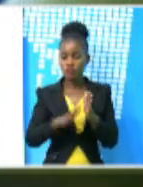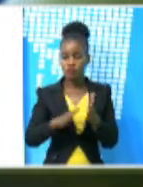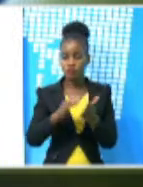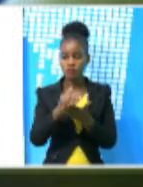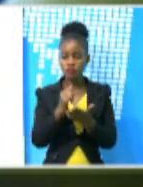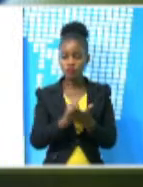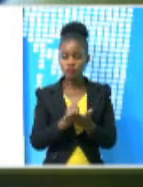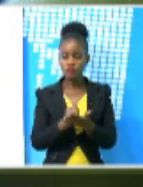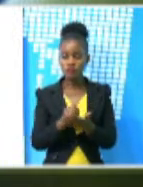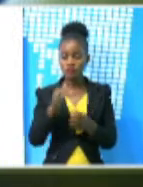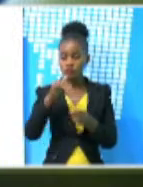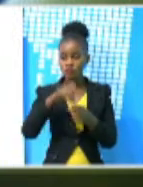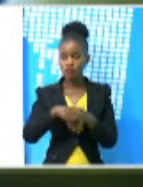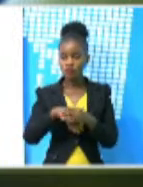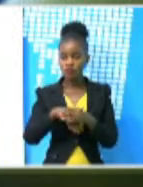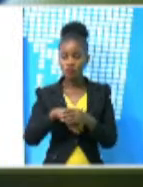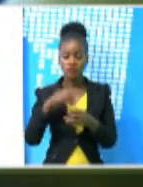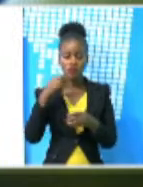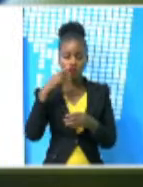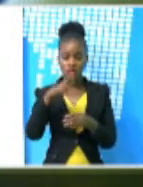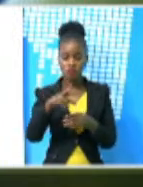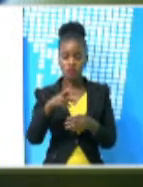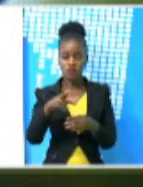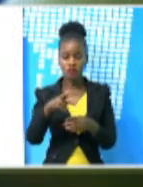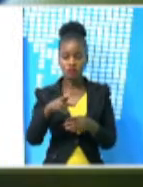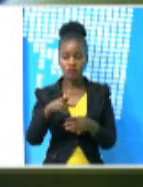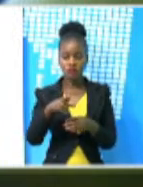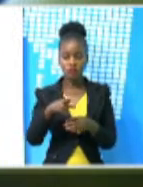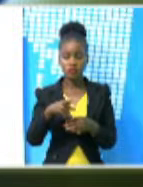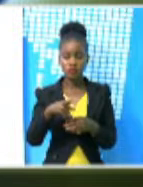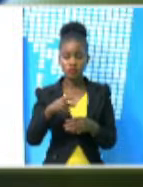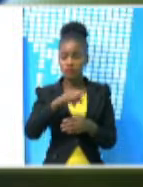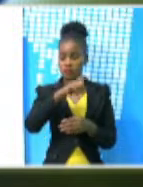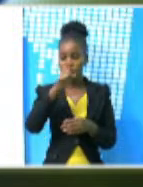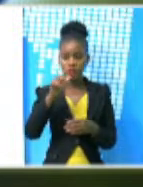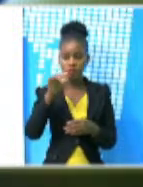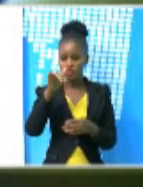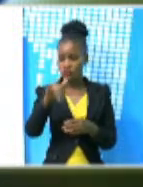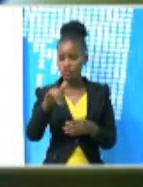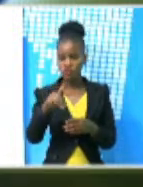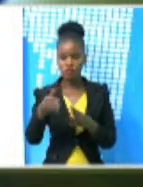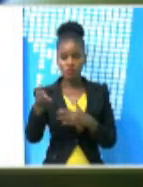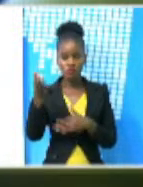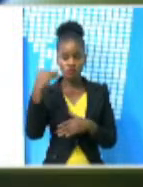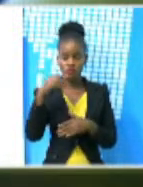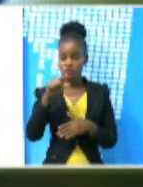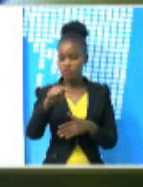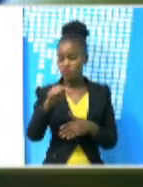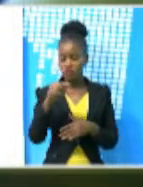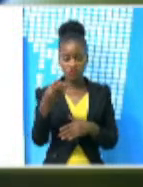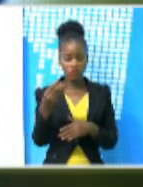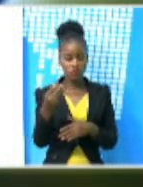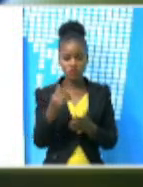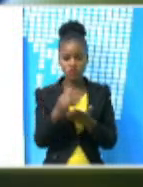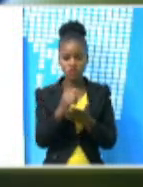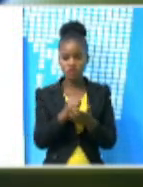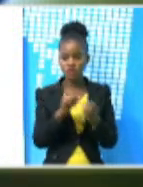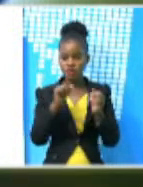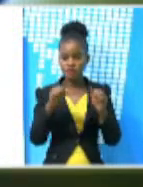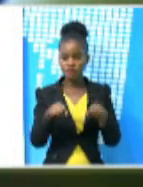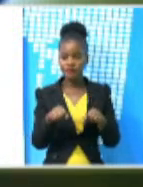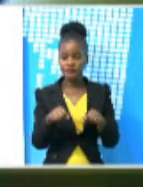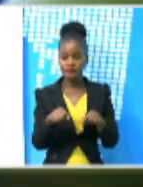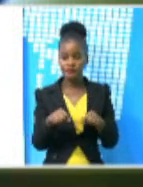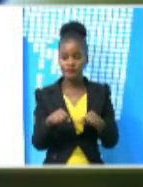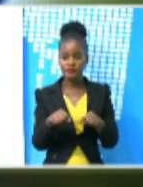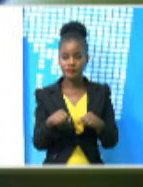the external price shocks associated with the war in Ukraine, the rising gas prices, global food